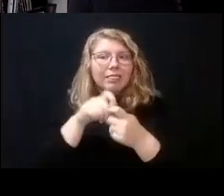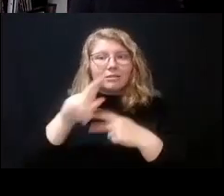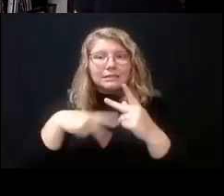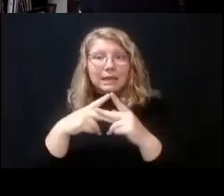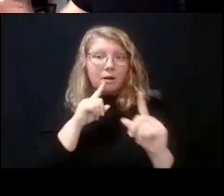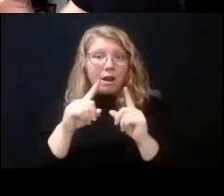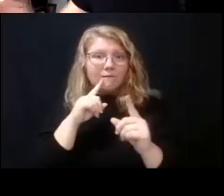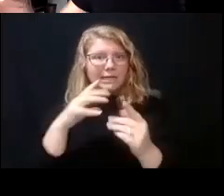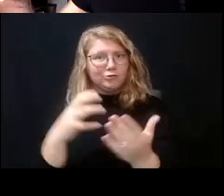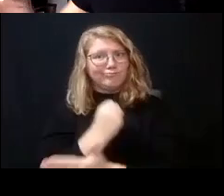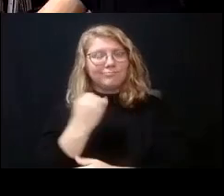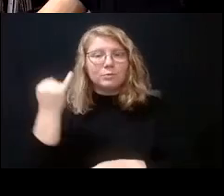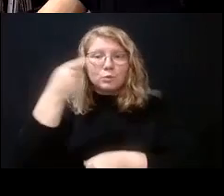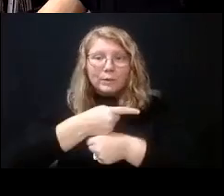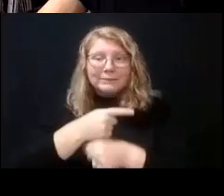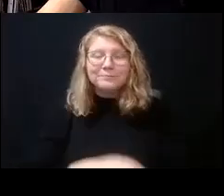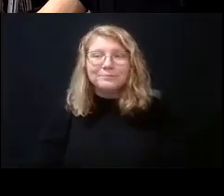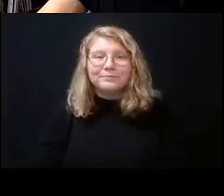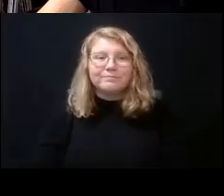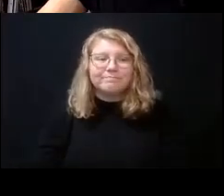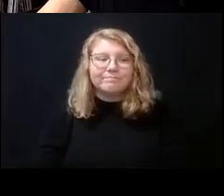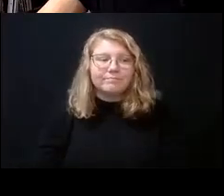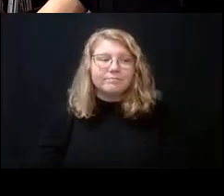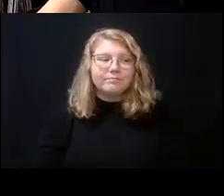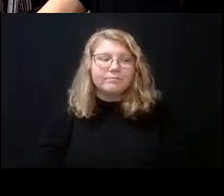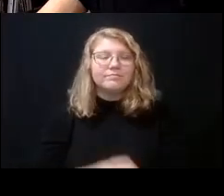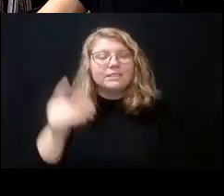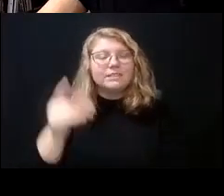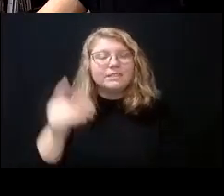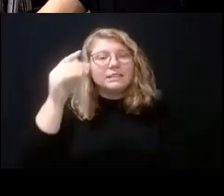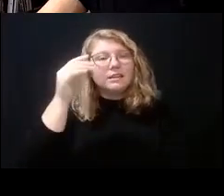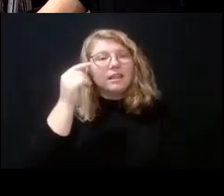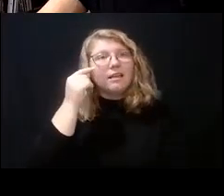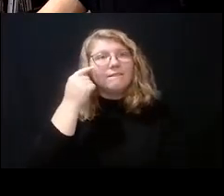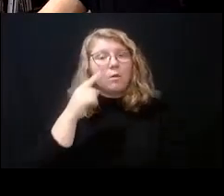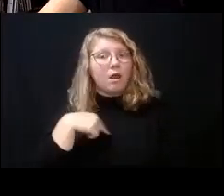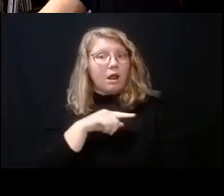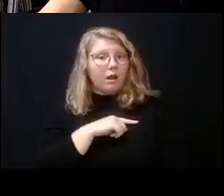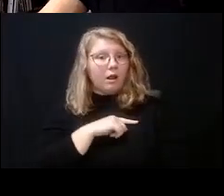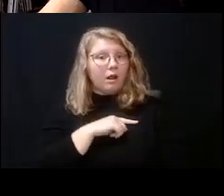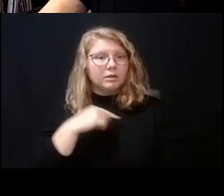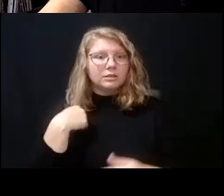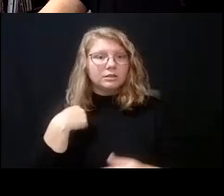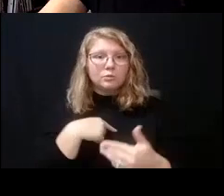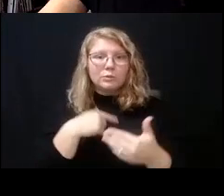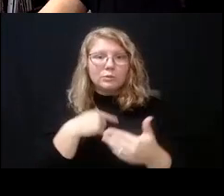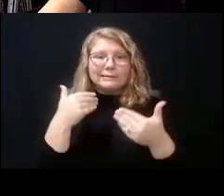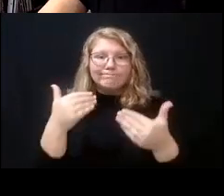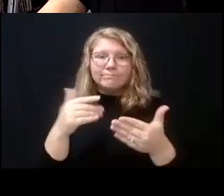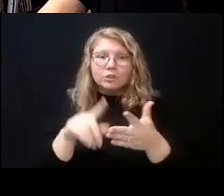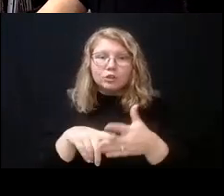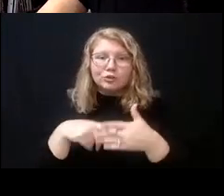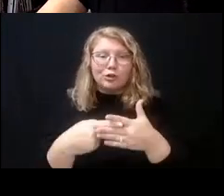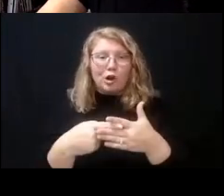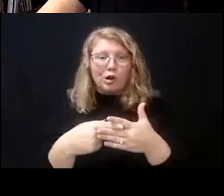having today. And, you know, I think for us, when we started to talk